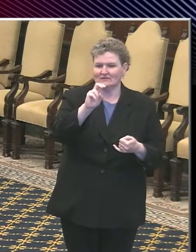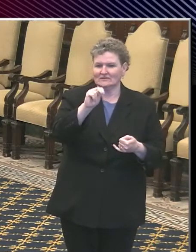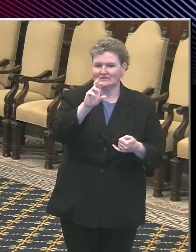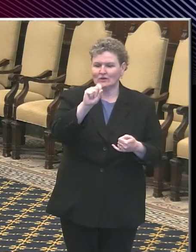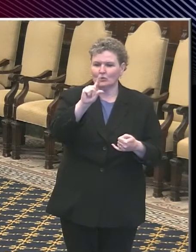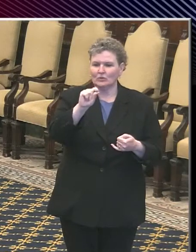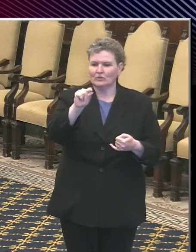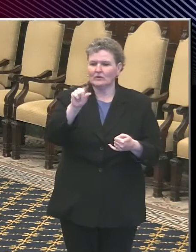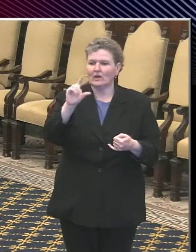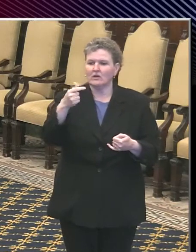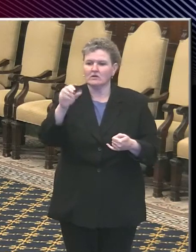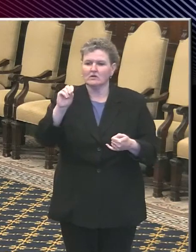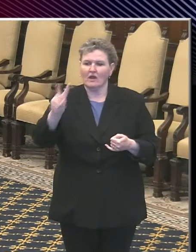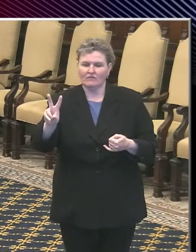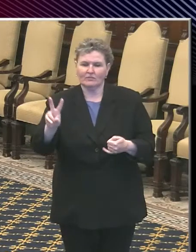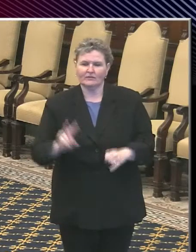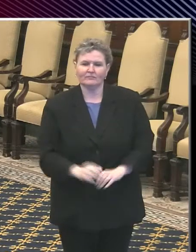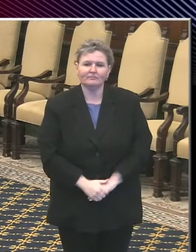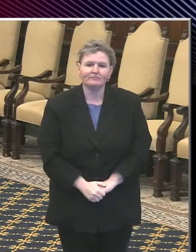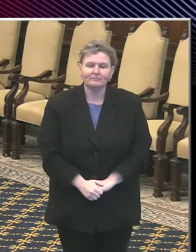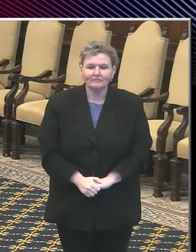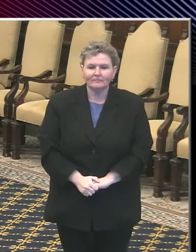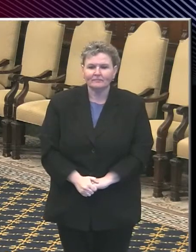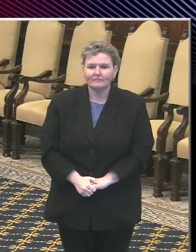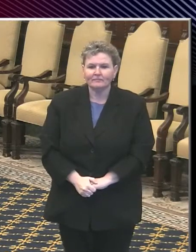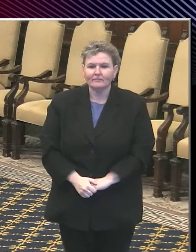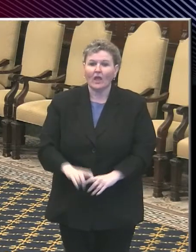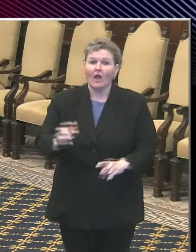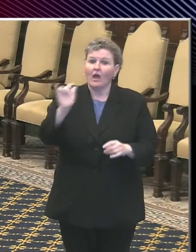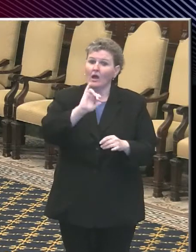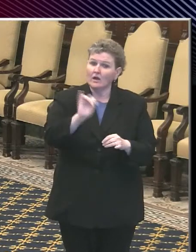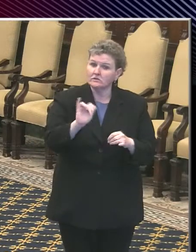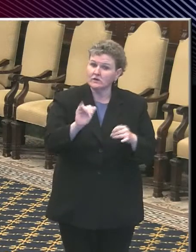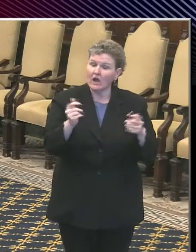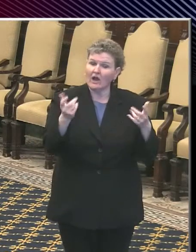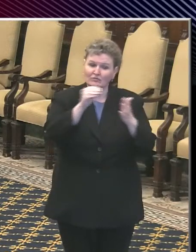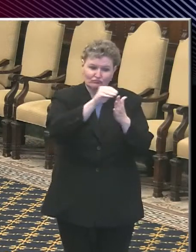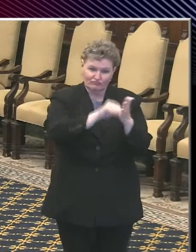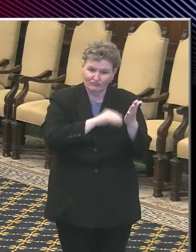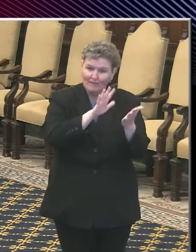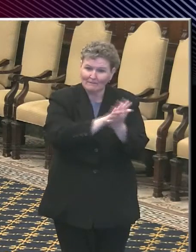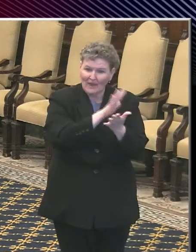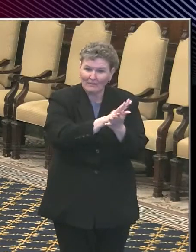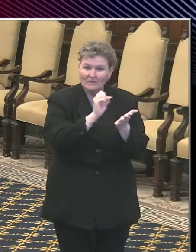Philly. Residents can complete the 2020 census over the phone by calling